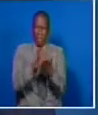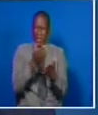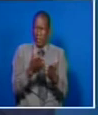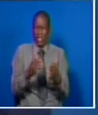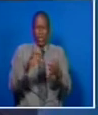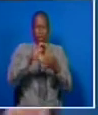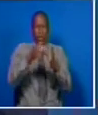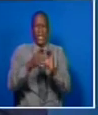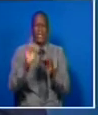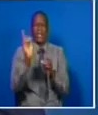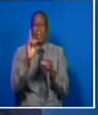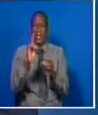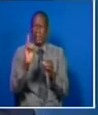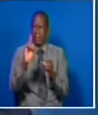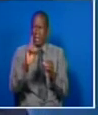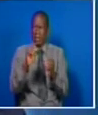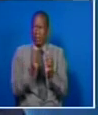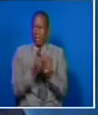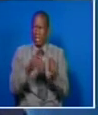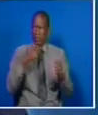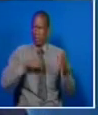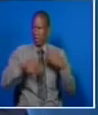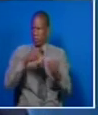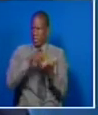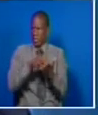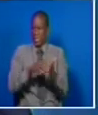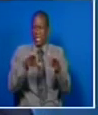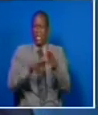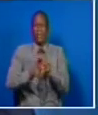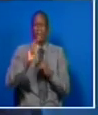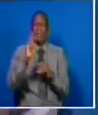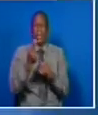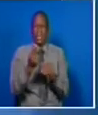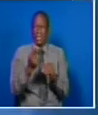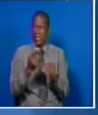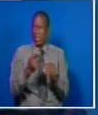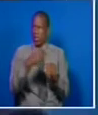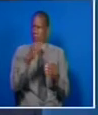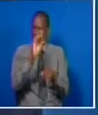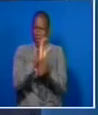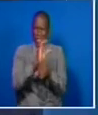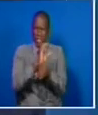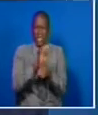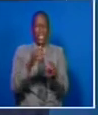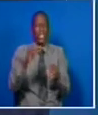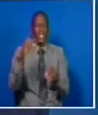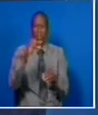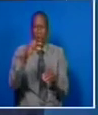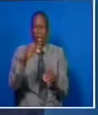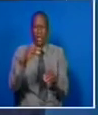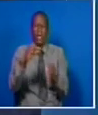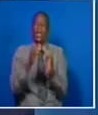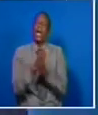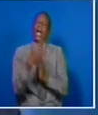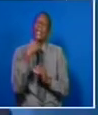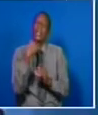minister with that scandal, deputy president went to a church in Githurai and